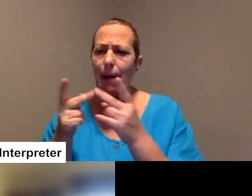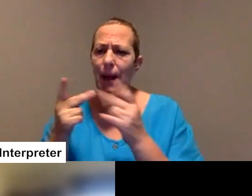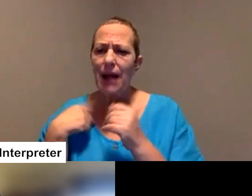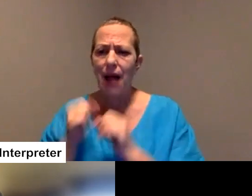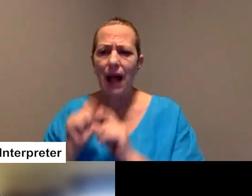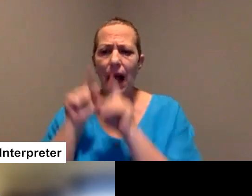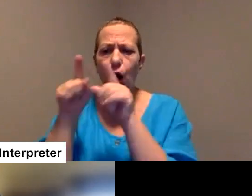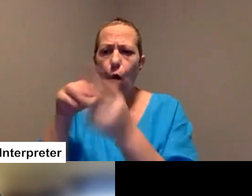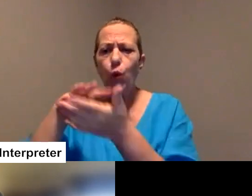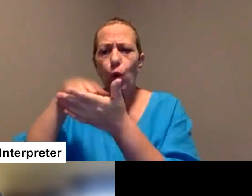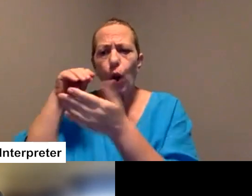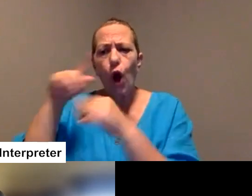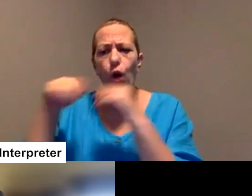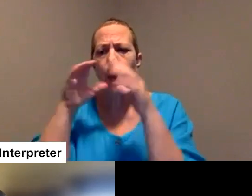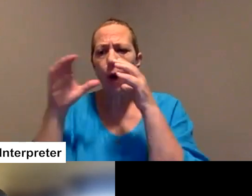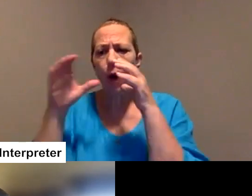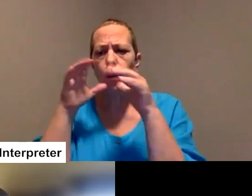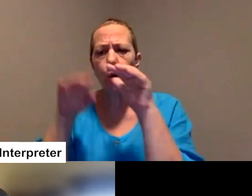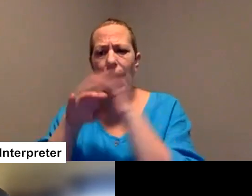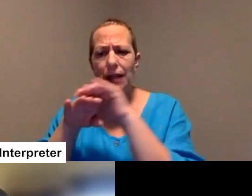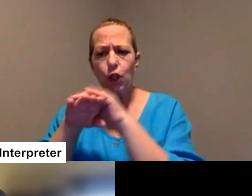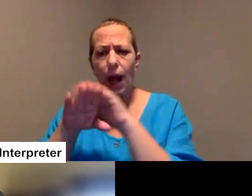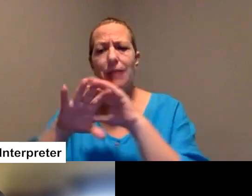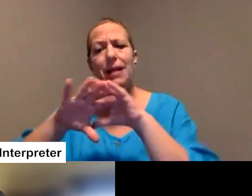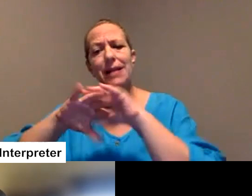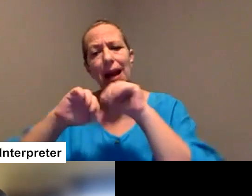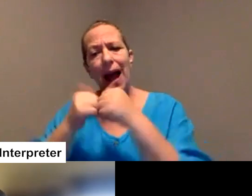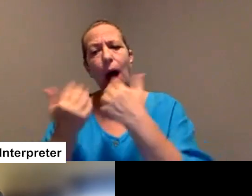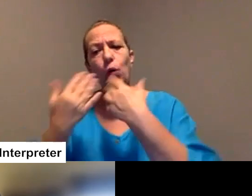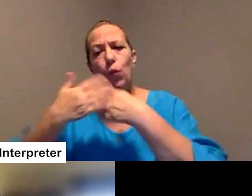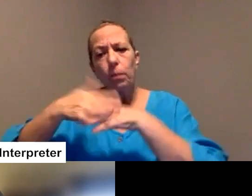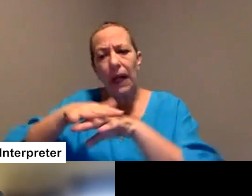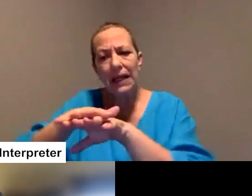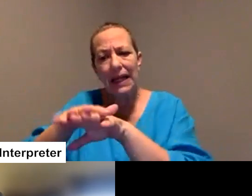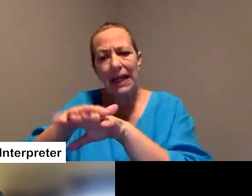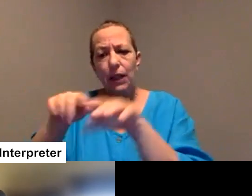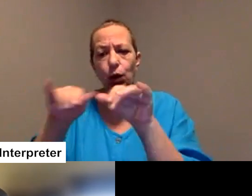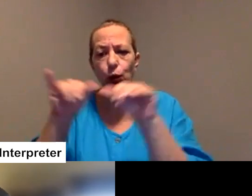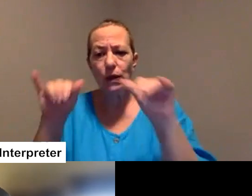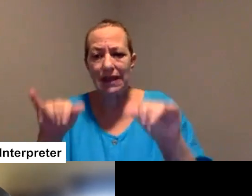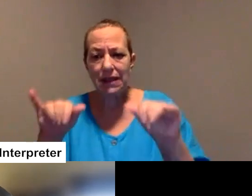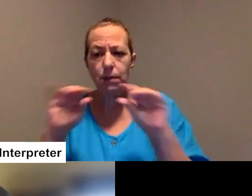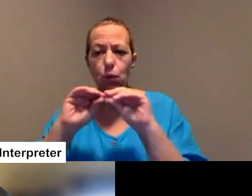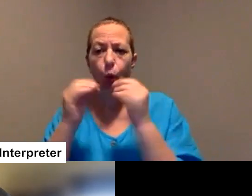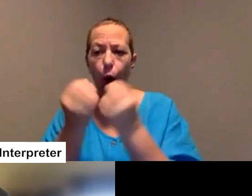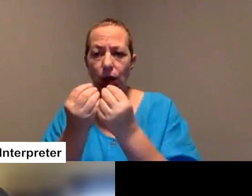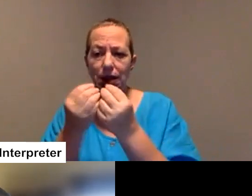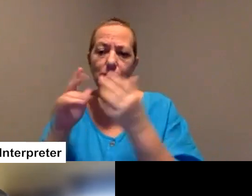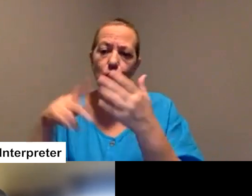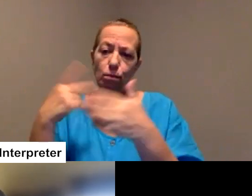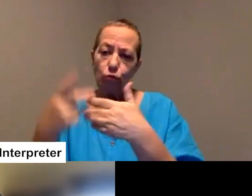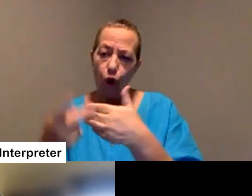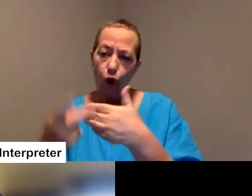communication access and how to build it in to systems, organizations, and programming? I would